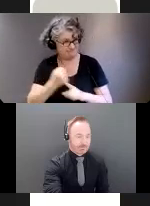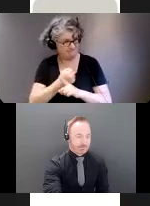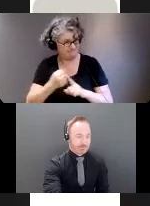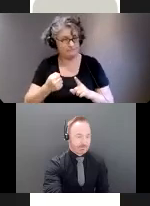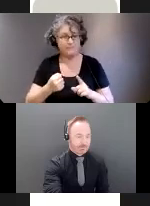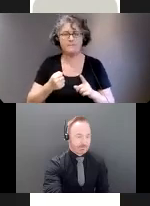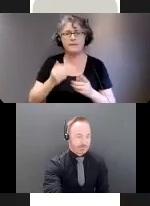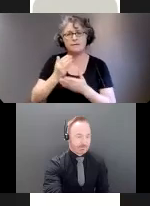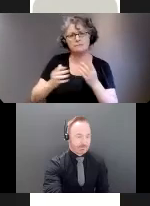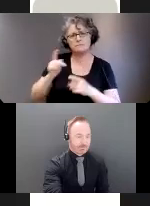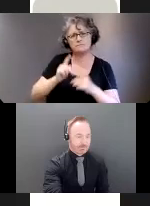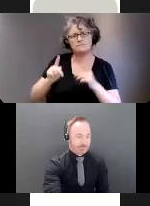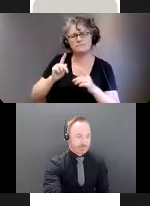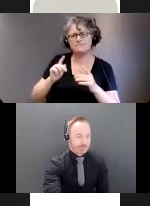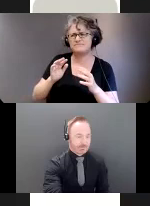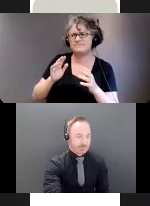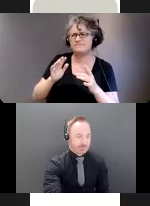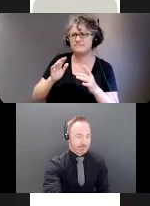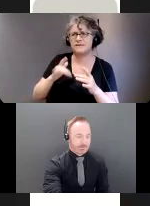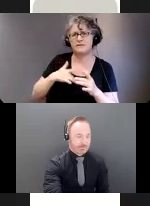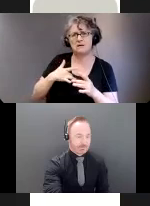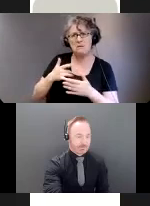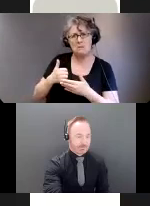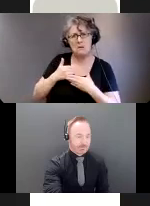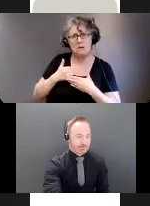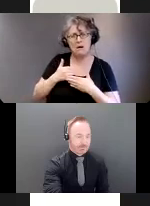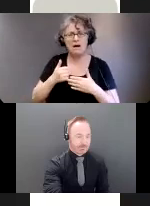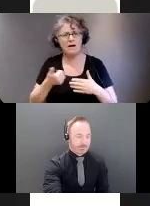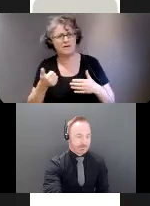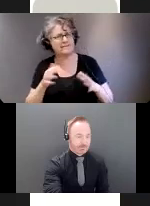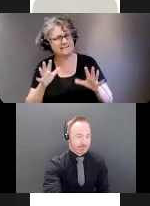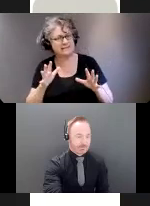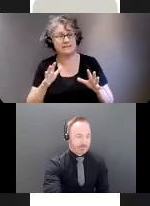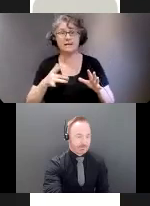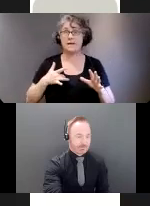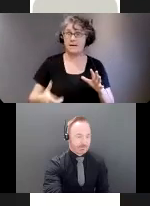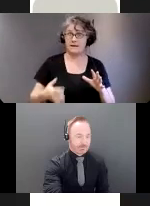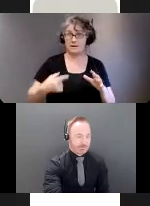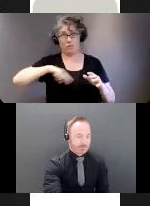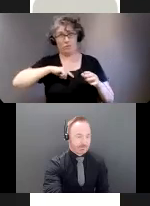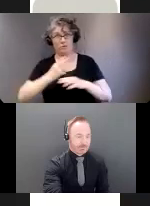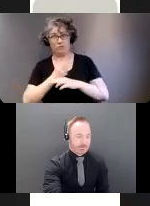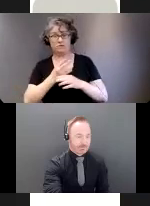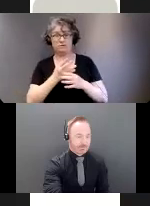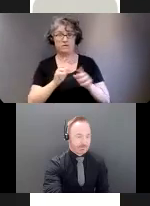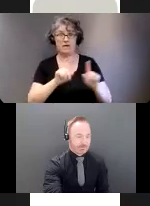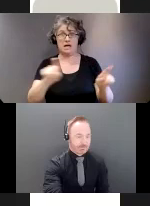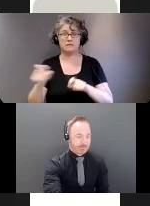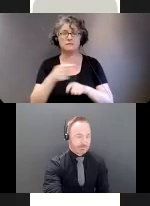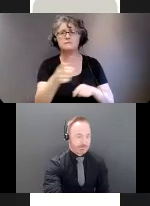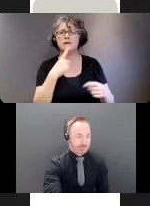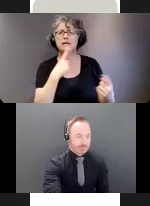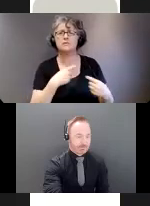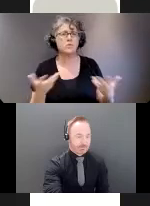language, that it might have been helpful for them. What we found typically, if we ask this type of question, is people saying no. It's